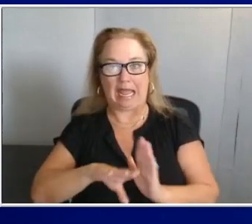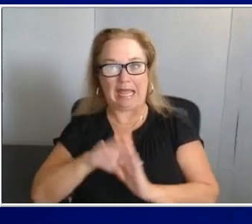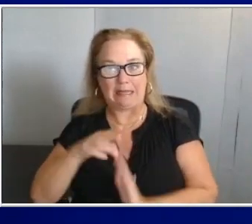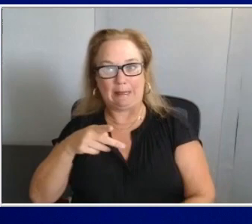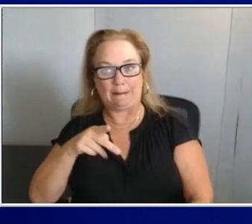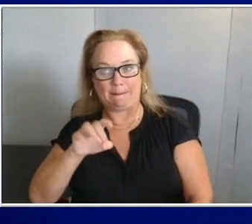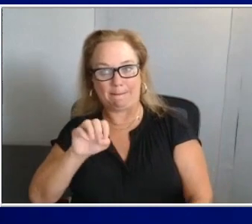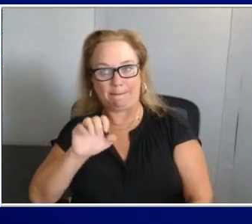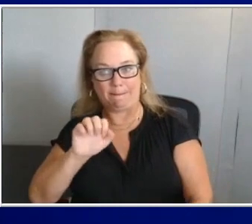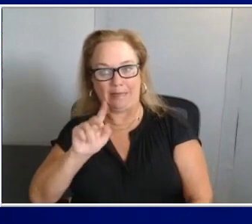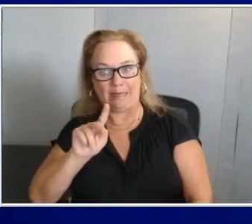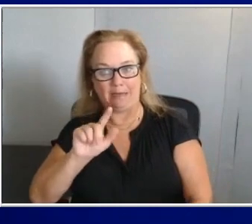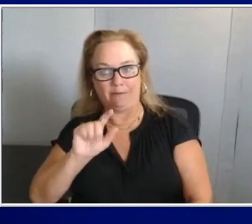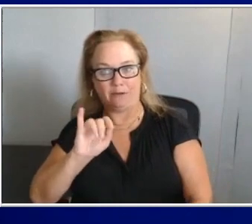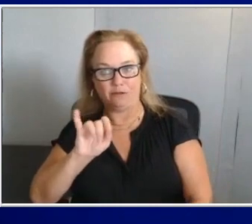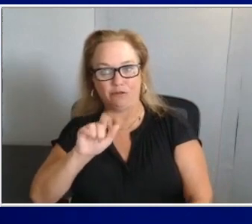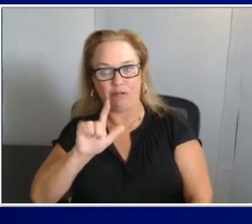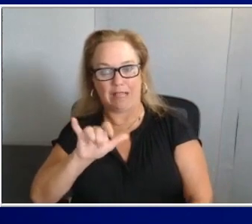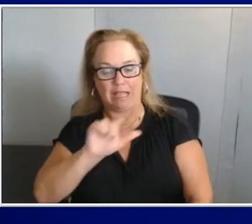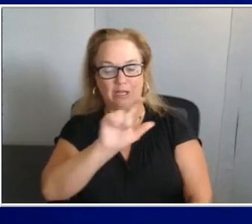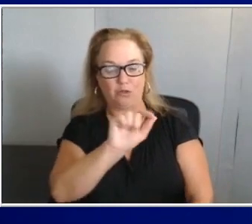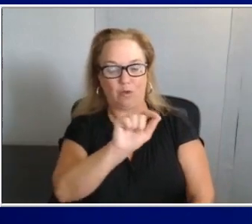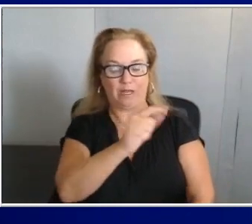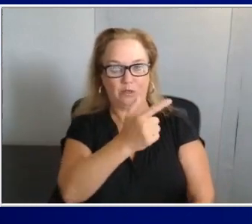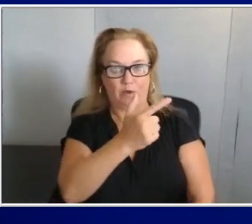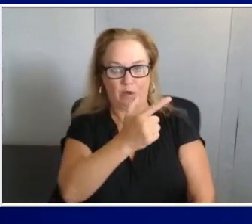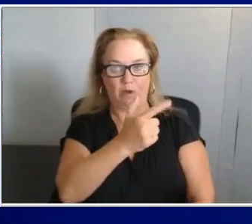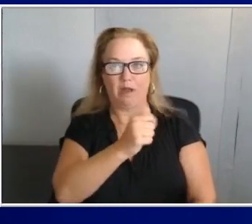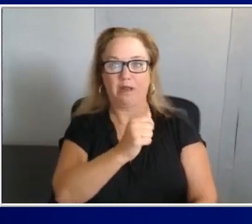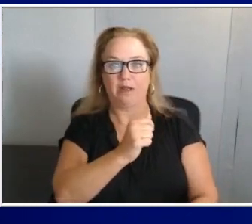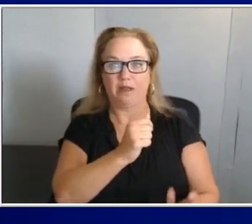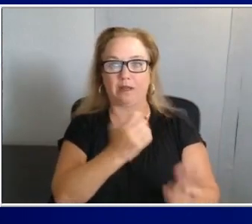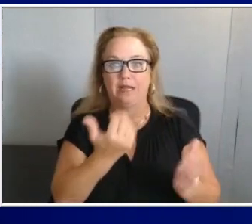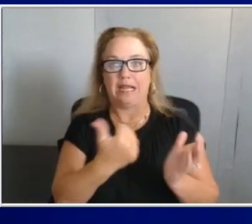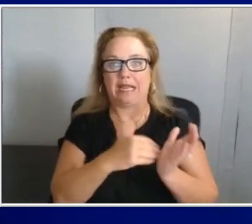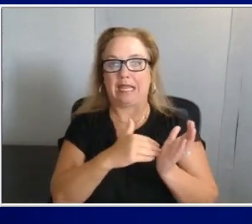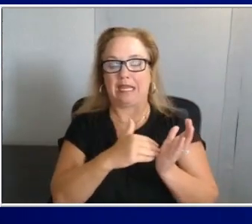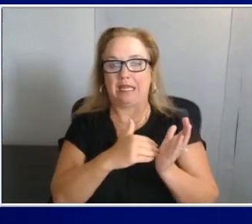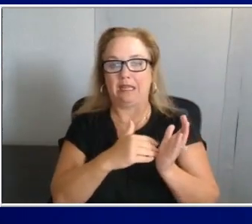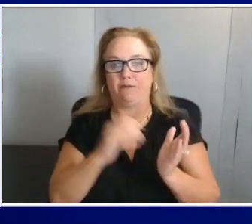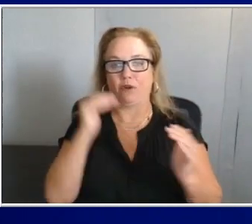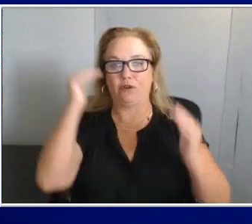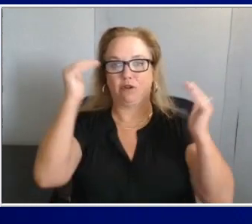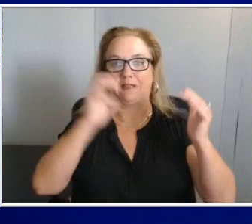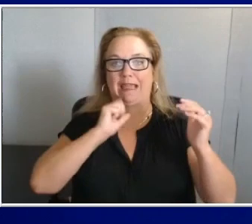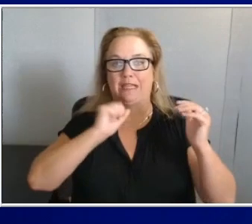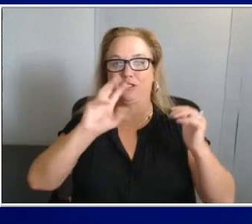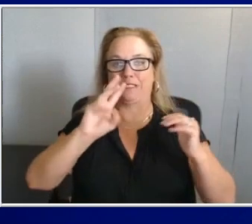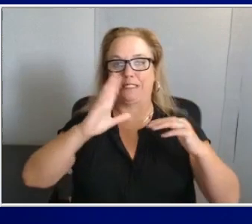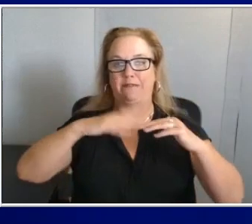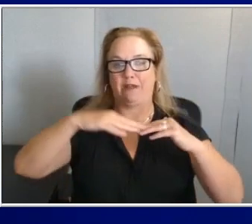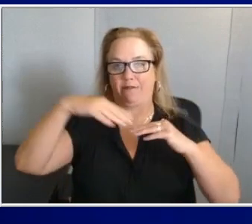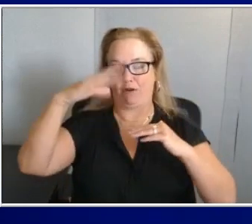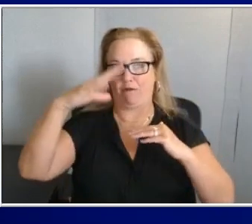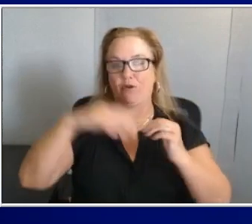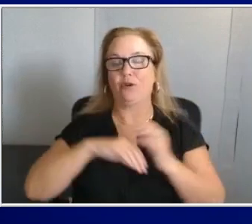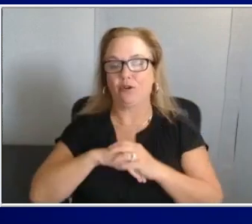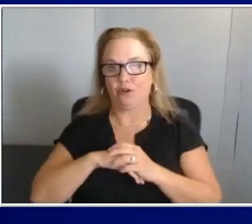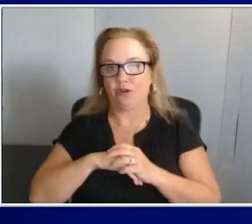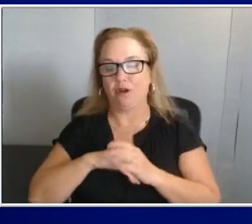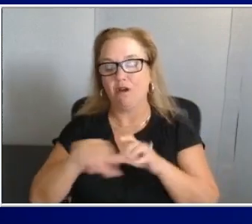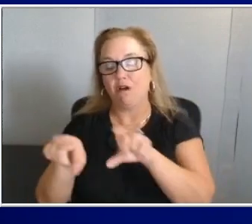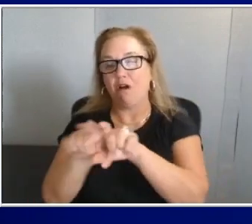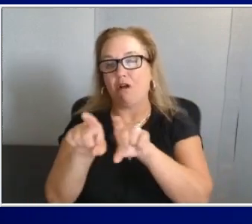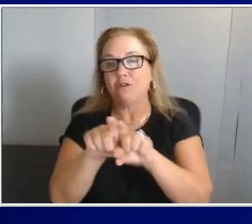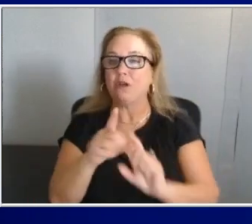of 2021 for hospitalized patients as well. And again, these are for adults age 65 and over. Also, I'd like to